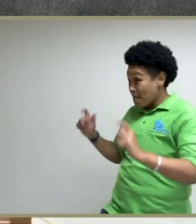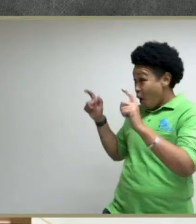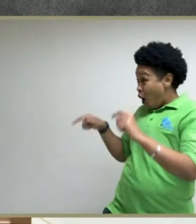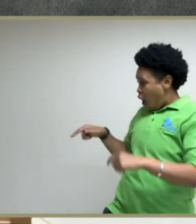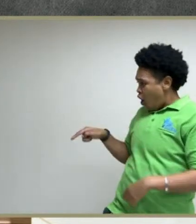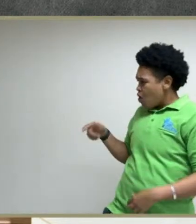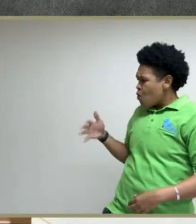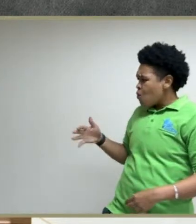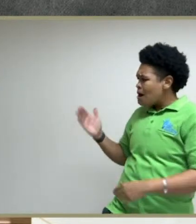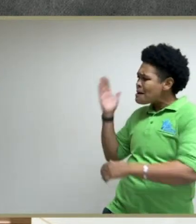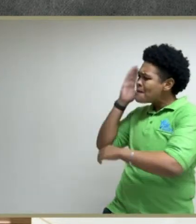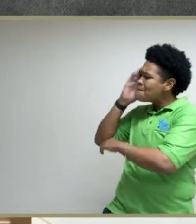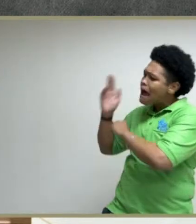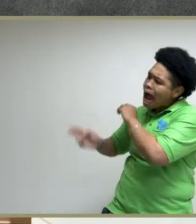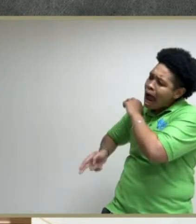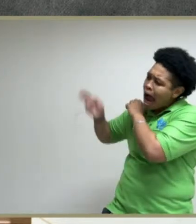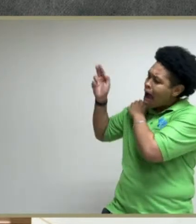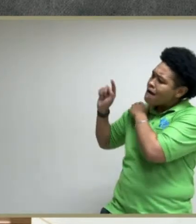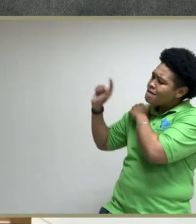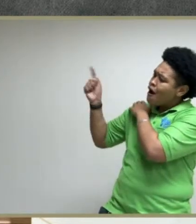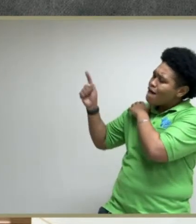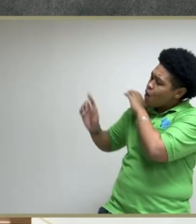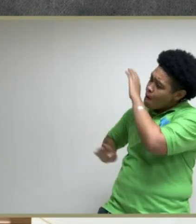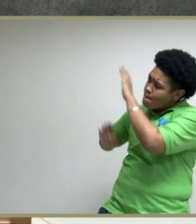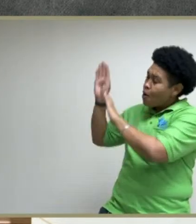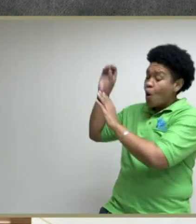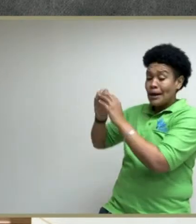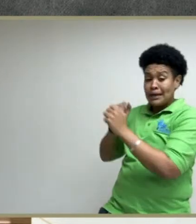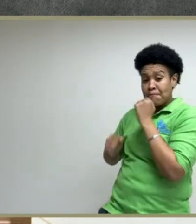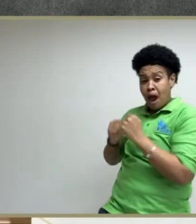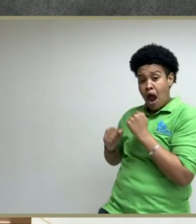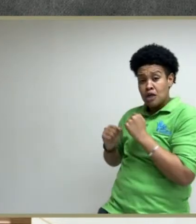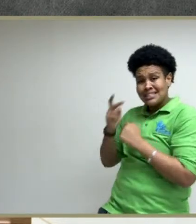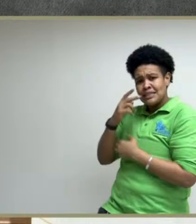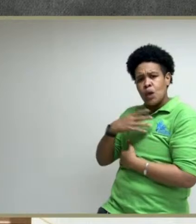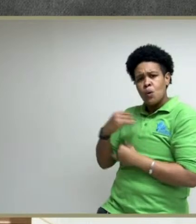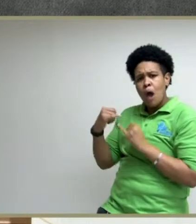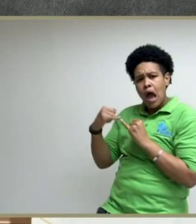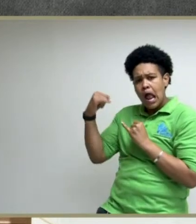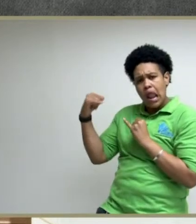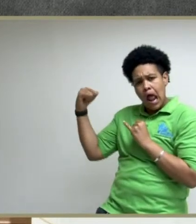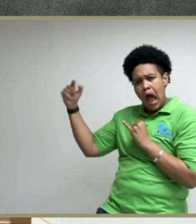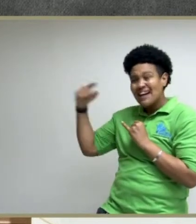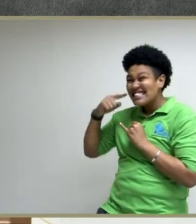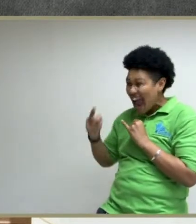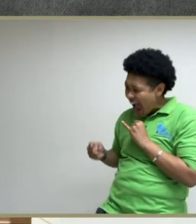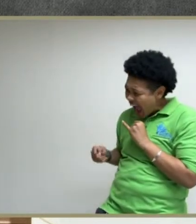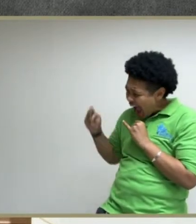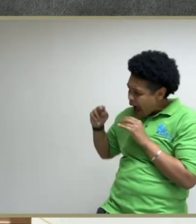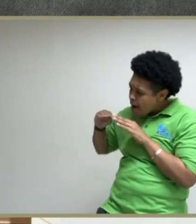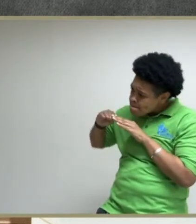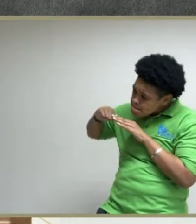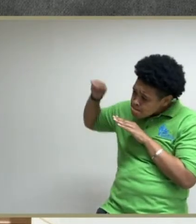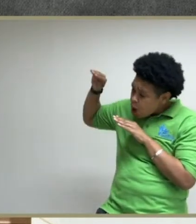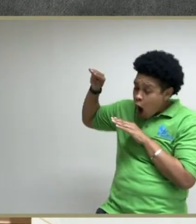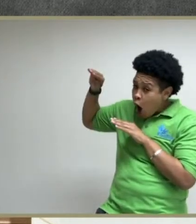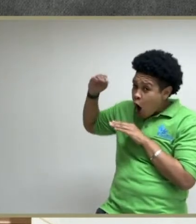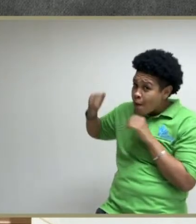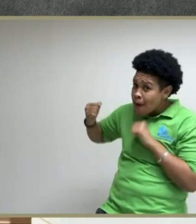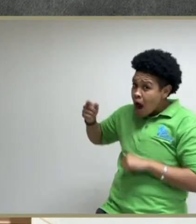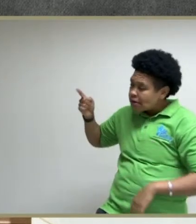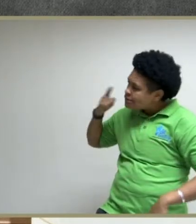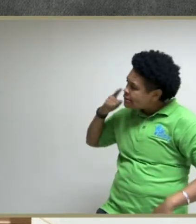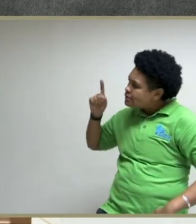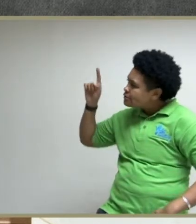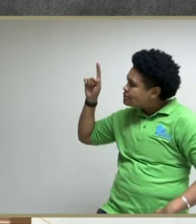of beds being occupied in March, if you follow the white line and you see that it's at its highest peak in March, and we